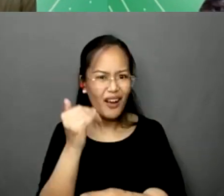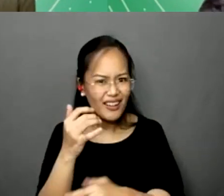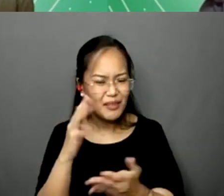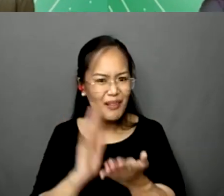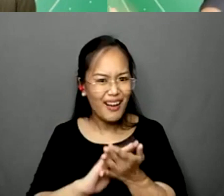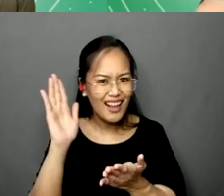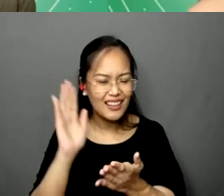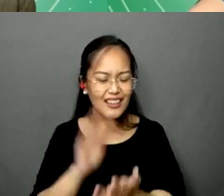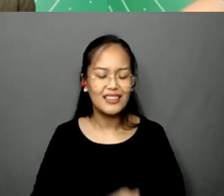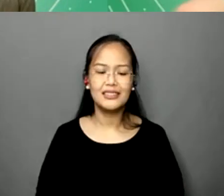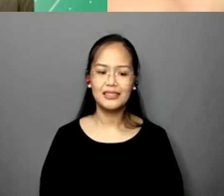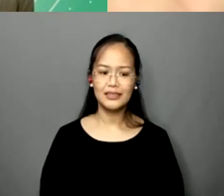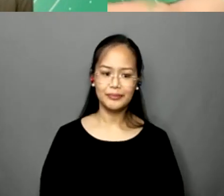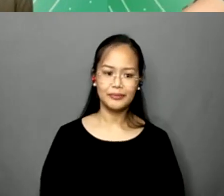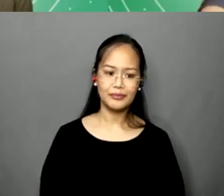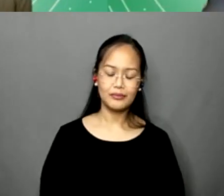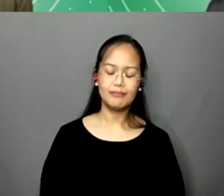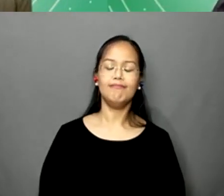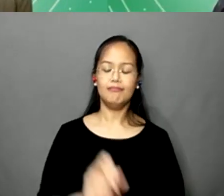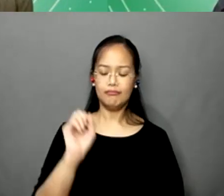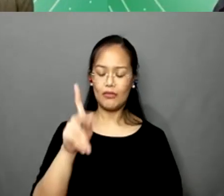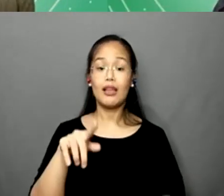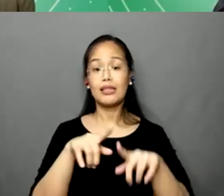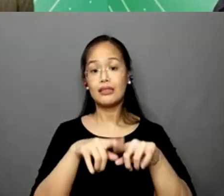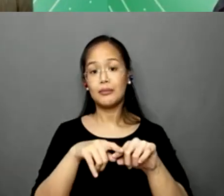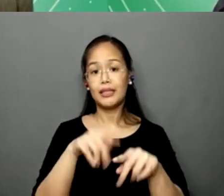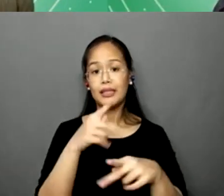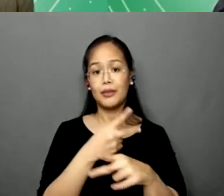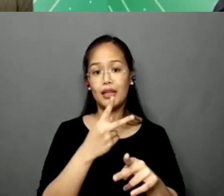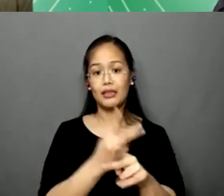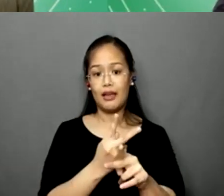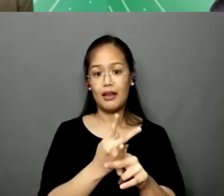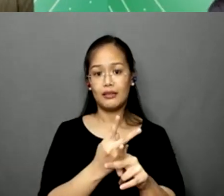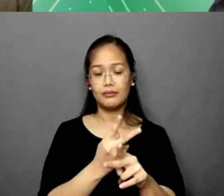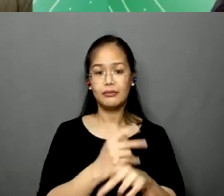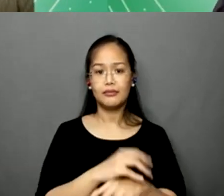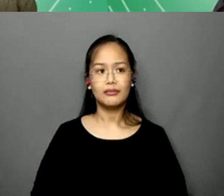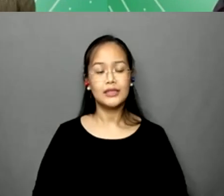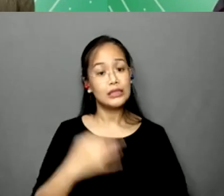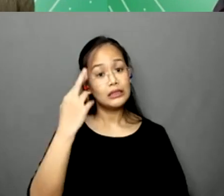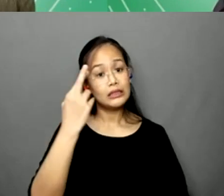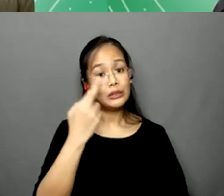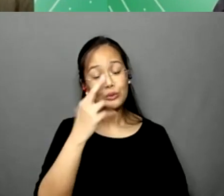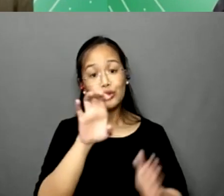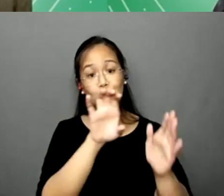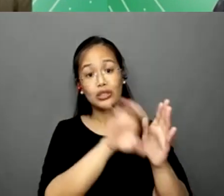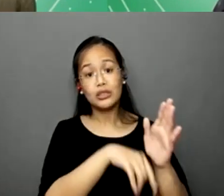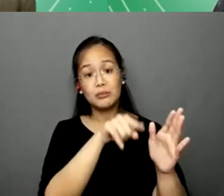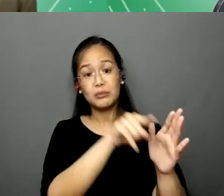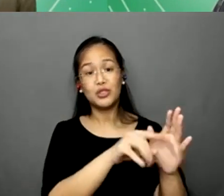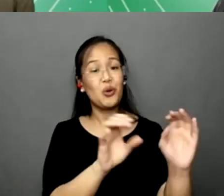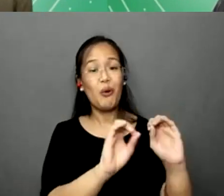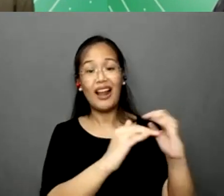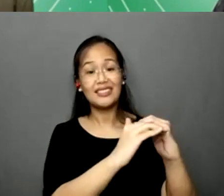Okay. Depending on the kind of product we're looking at, one of the reasons that it's often cheaper to be unsustainable